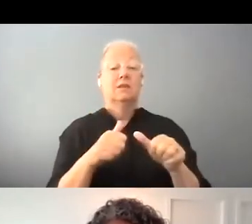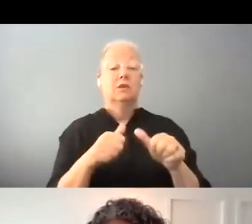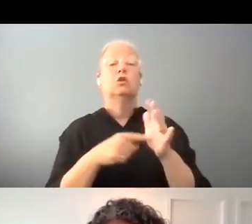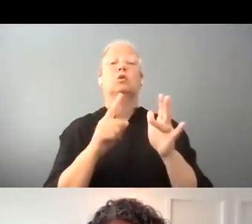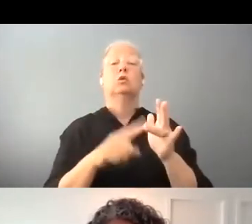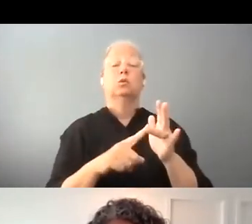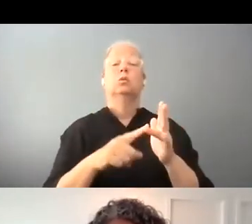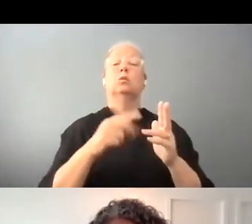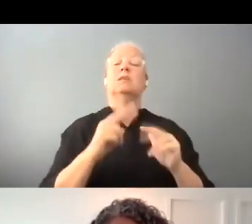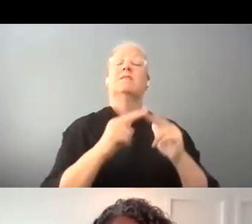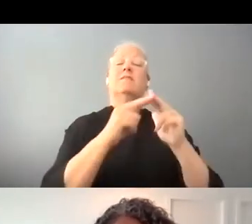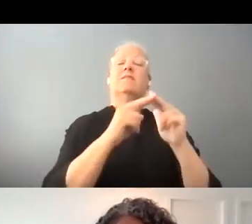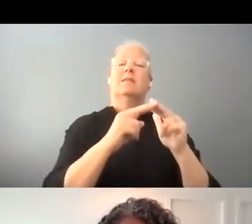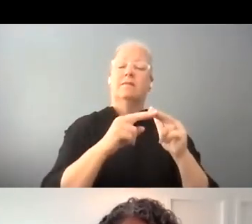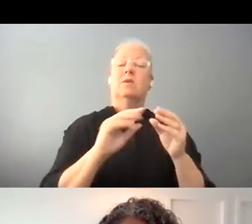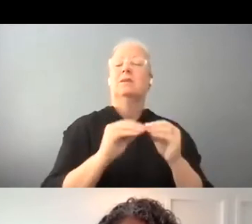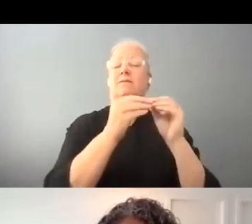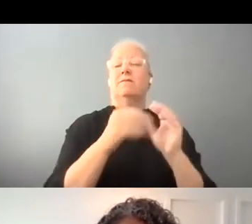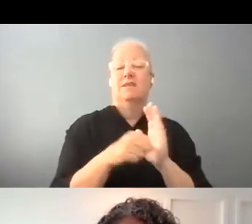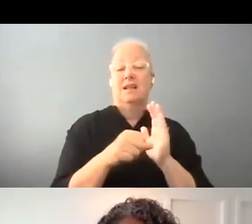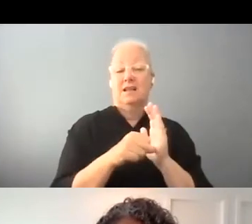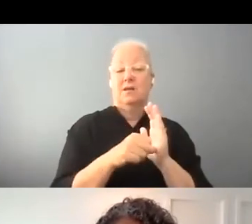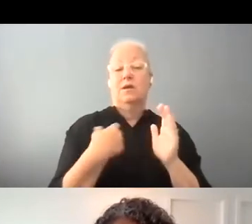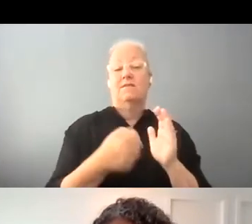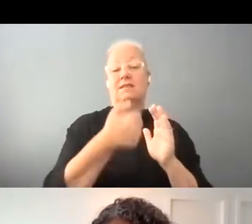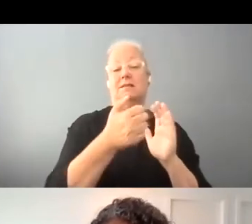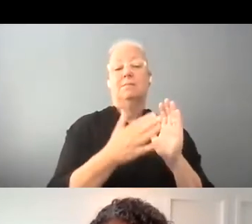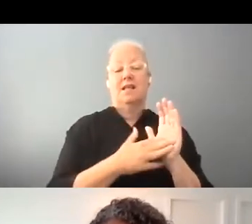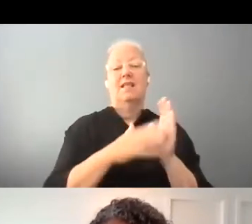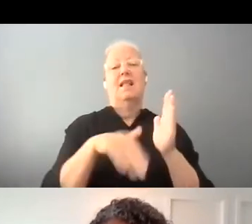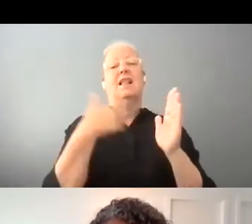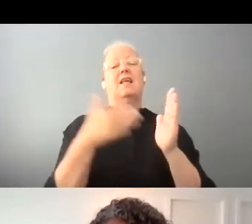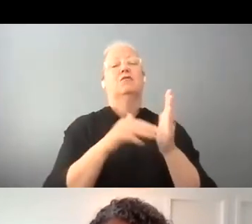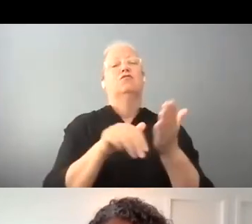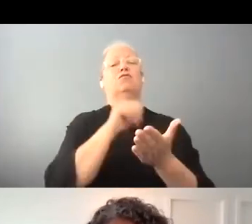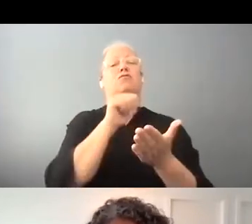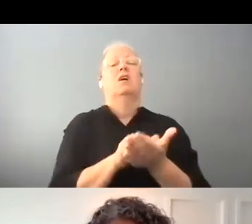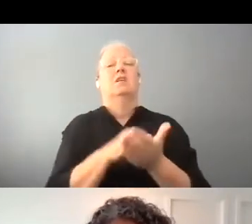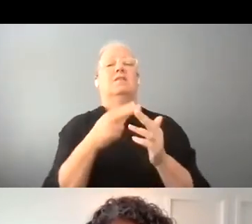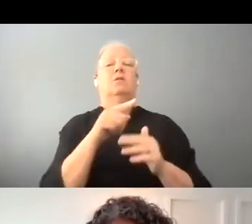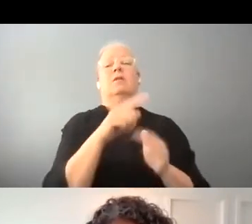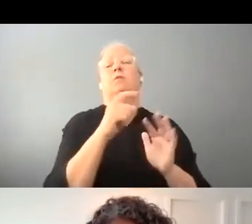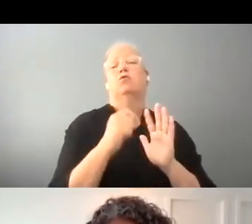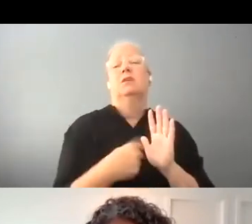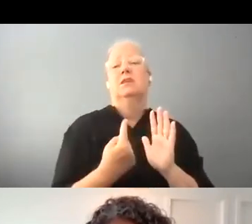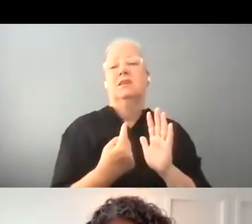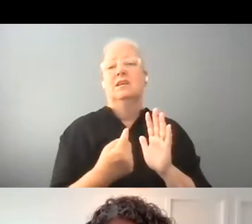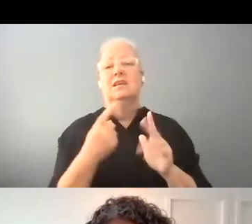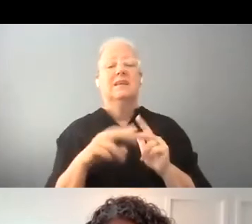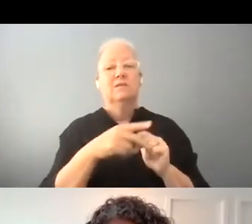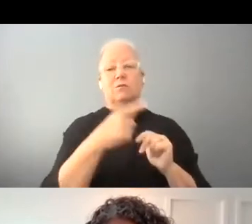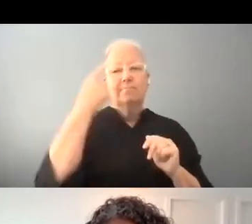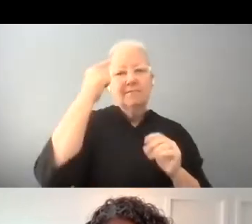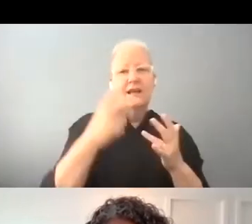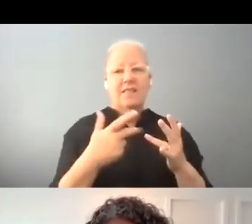funding. From the point of the workshop, there's a 6-month first and last rights look at that project. So if you're pitching it out elsewhere, SBS and